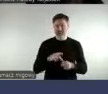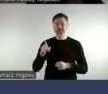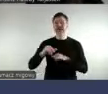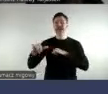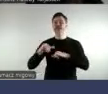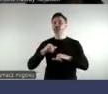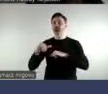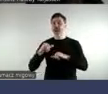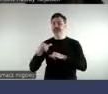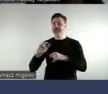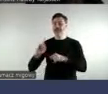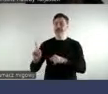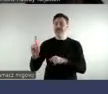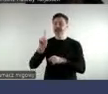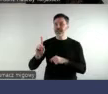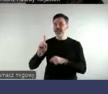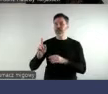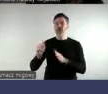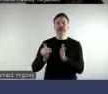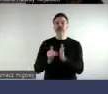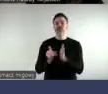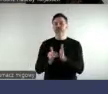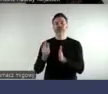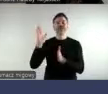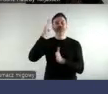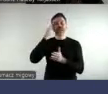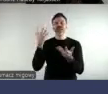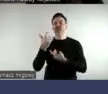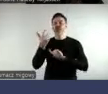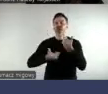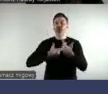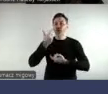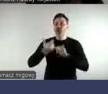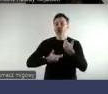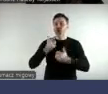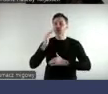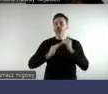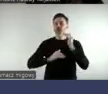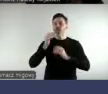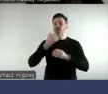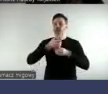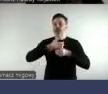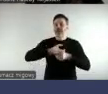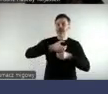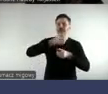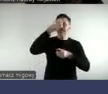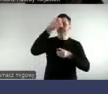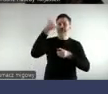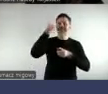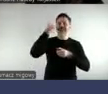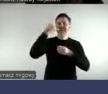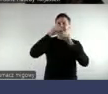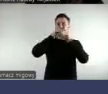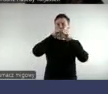network towers. We assembled road authorities, the network providers, municipalities and health